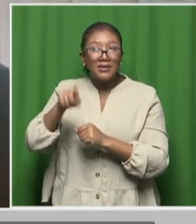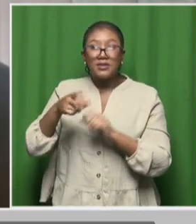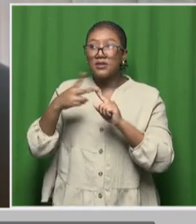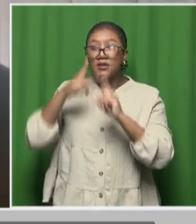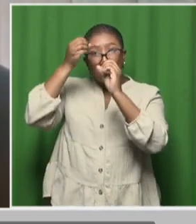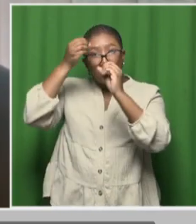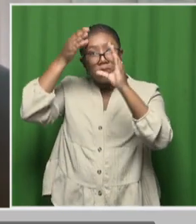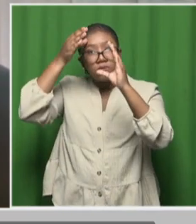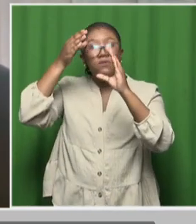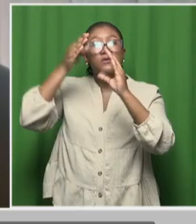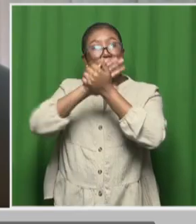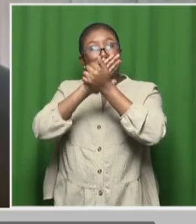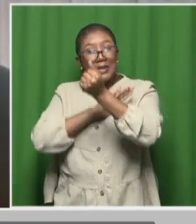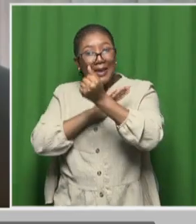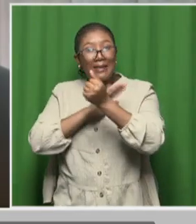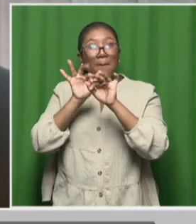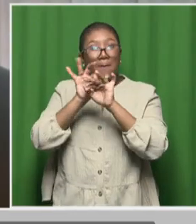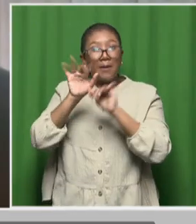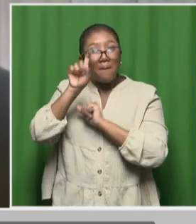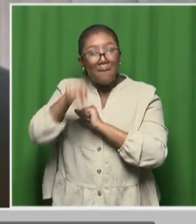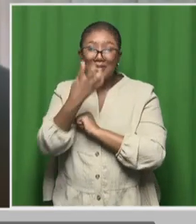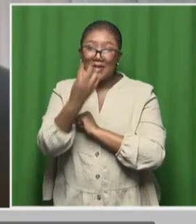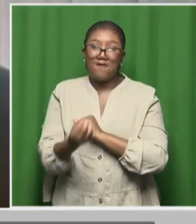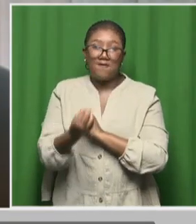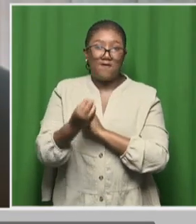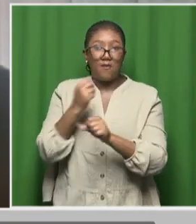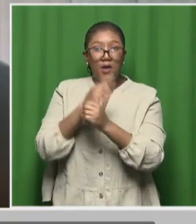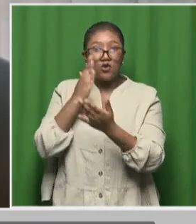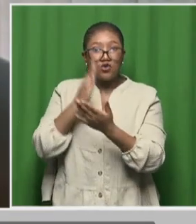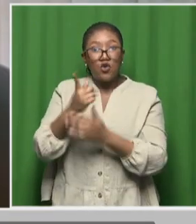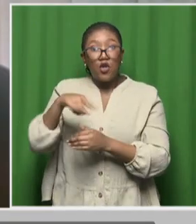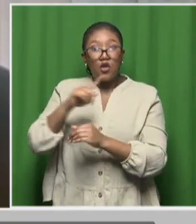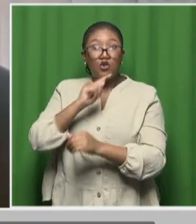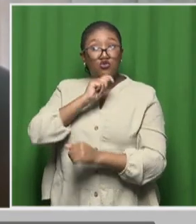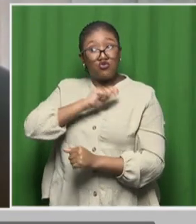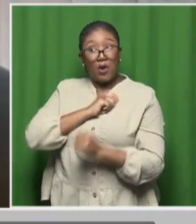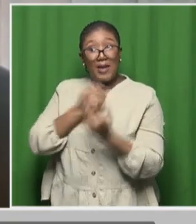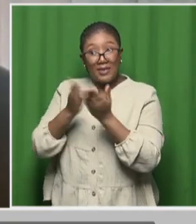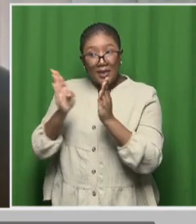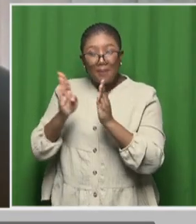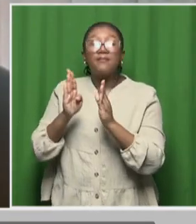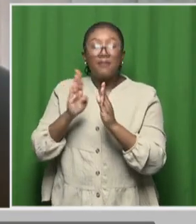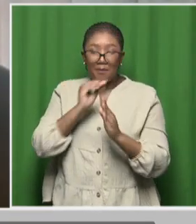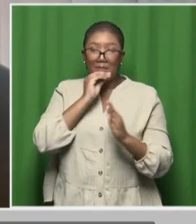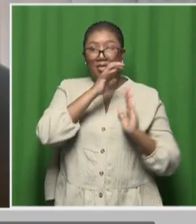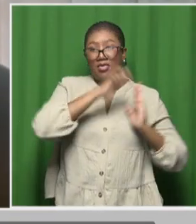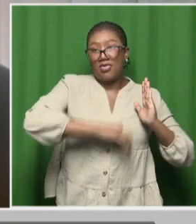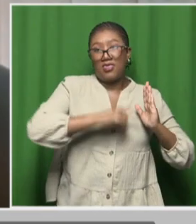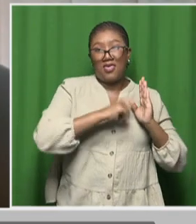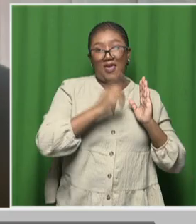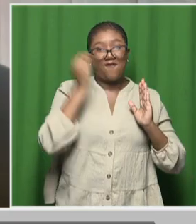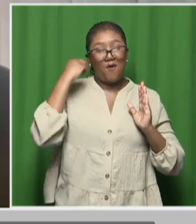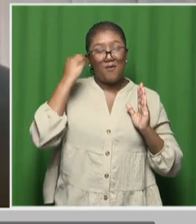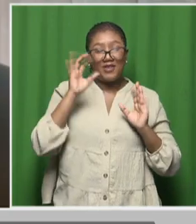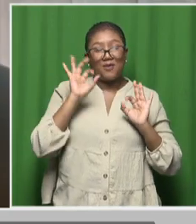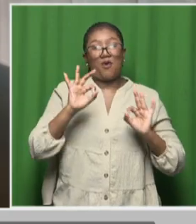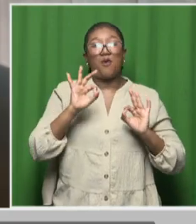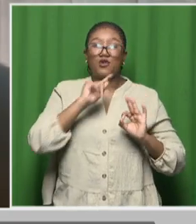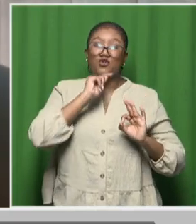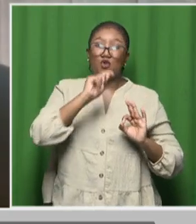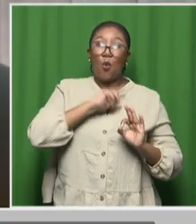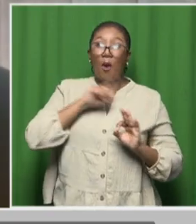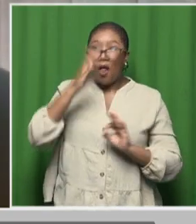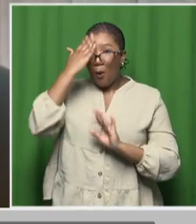right, who know these things and who've been upskilled in these things. If you get those guys in the room, I think it does actually solve the problem because they know